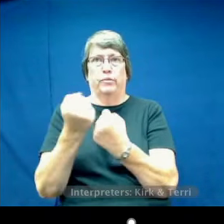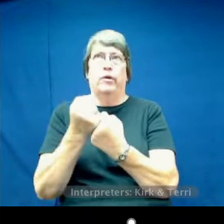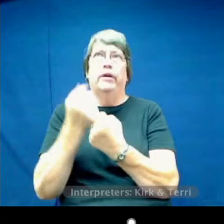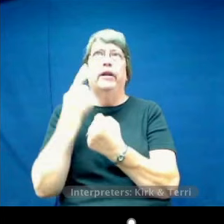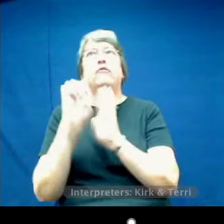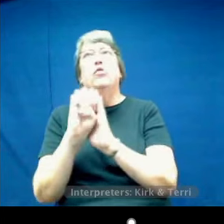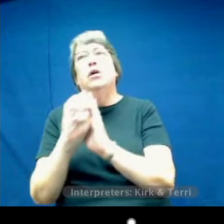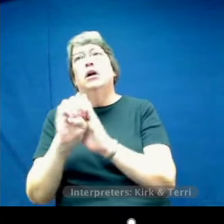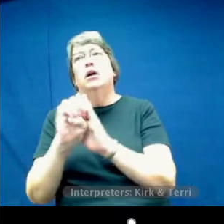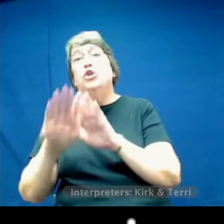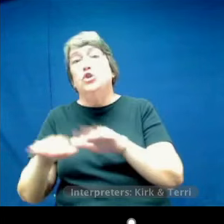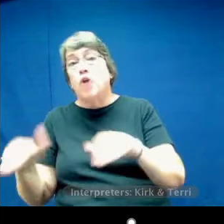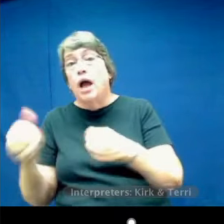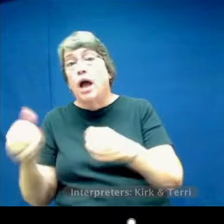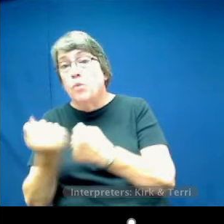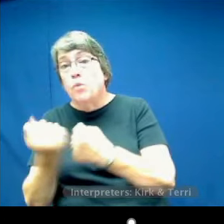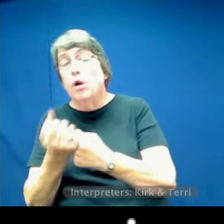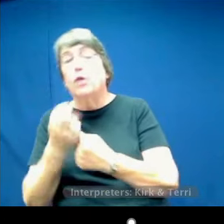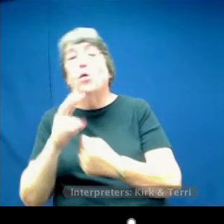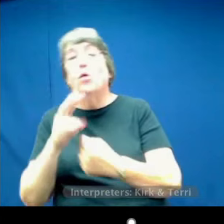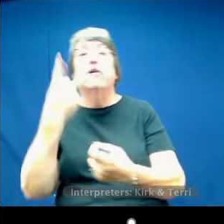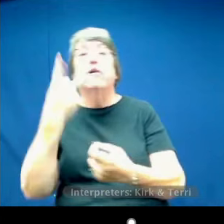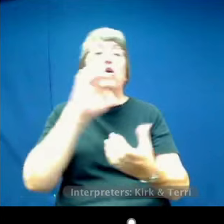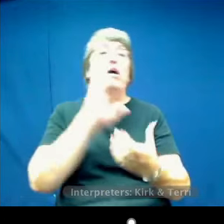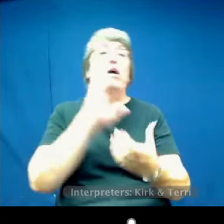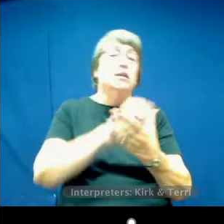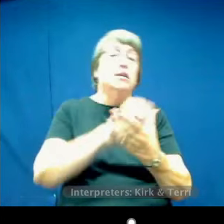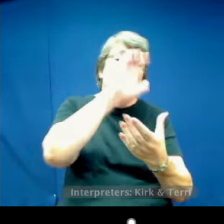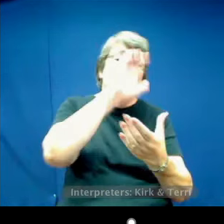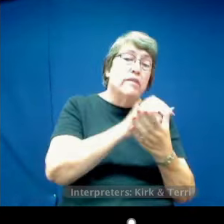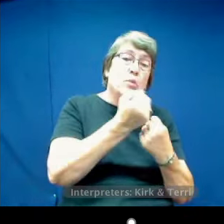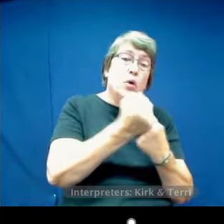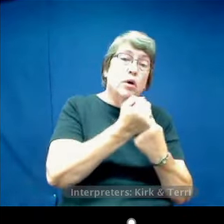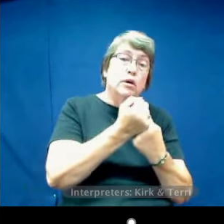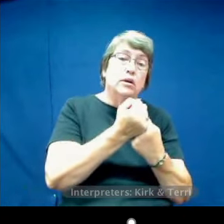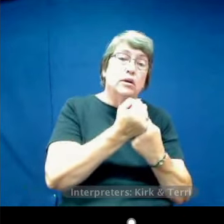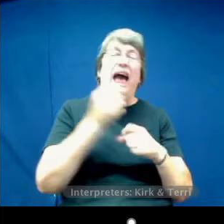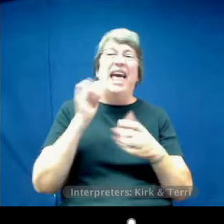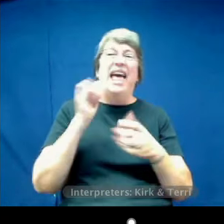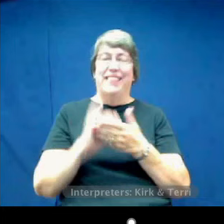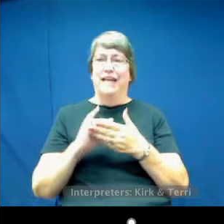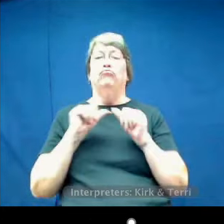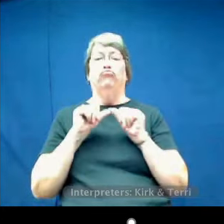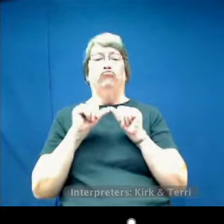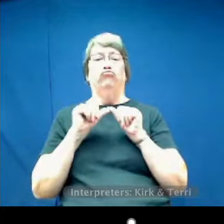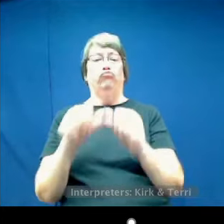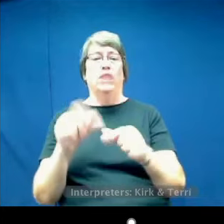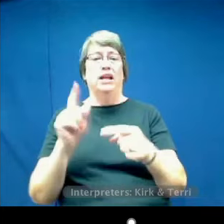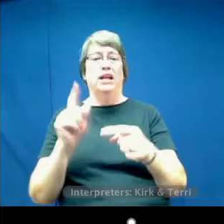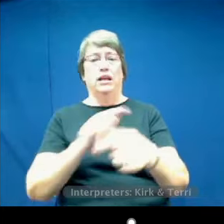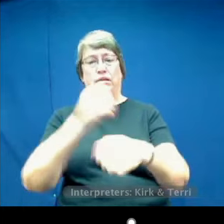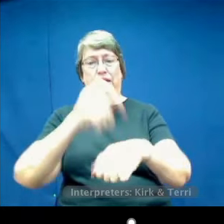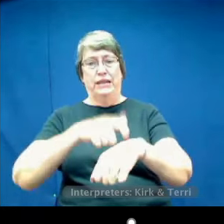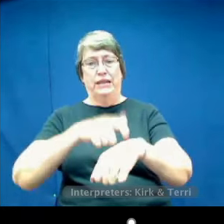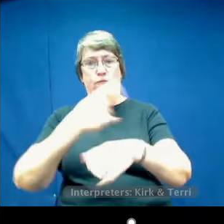spousal support, but it's a temporary until the grounds have ripened. One might be asking for child